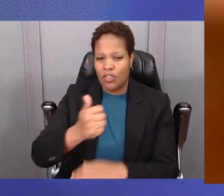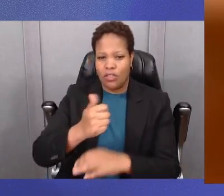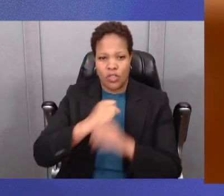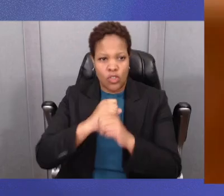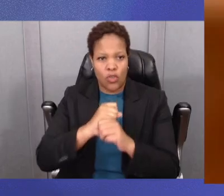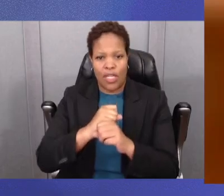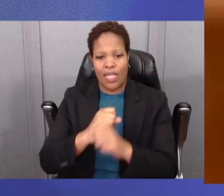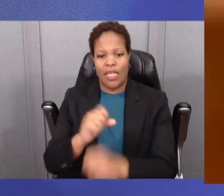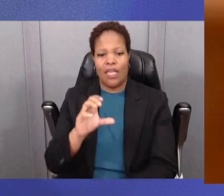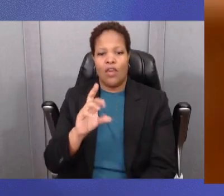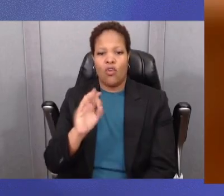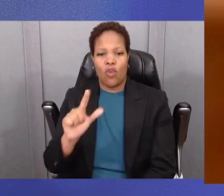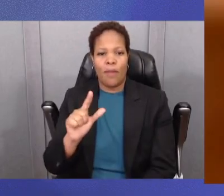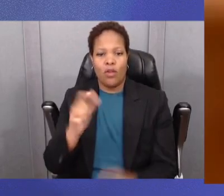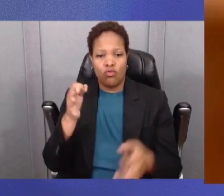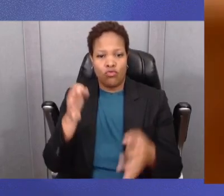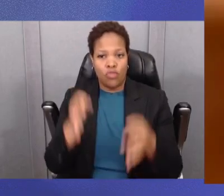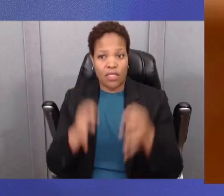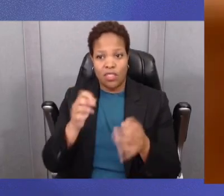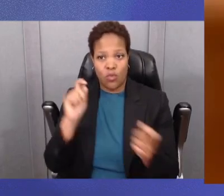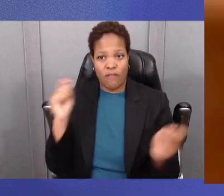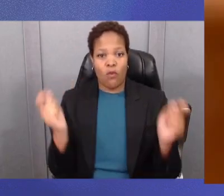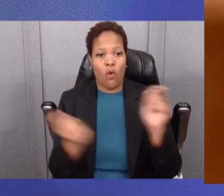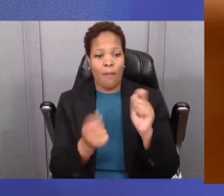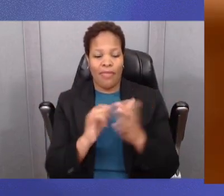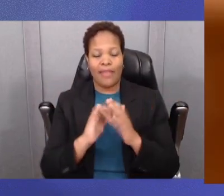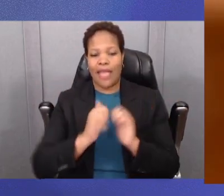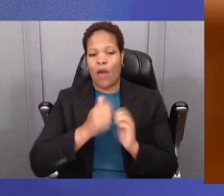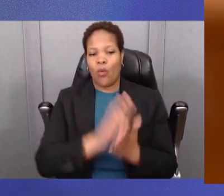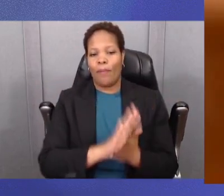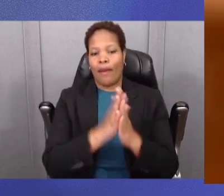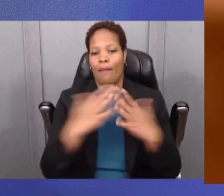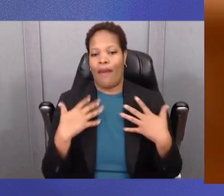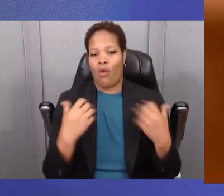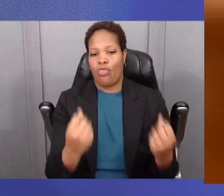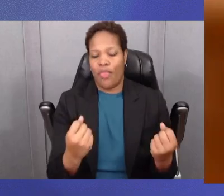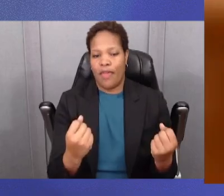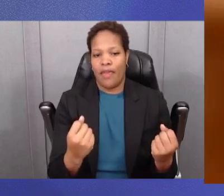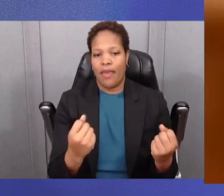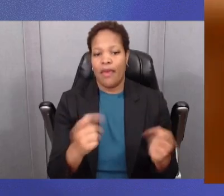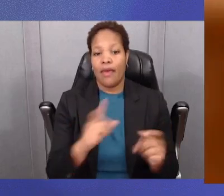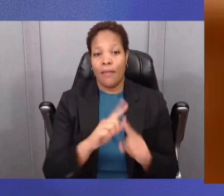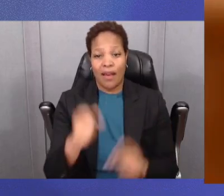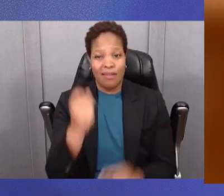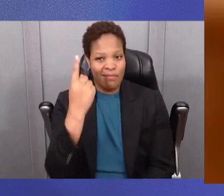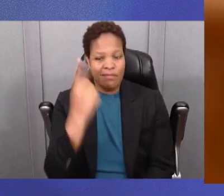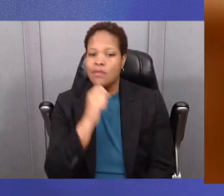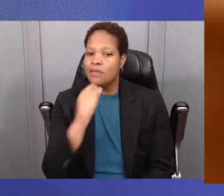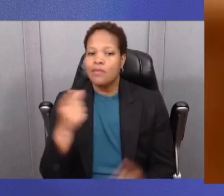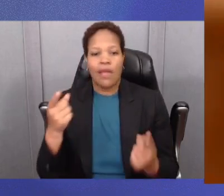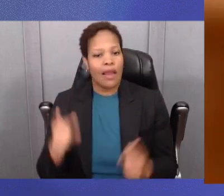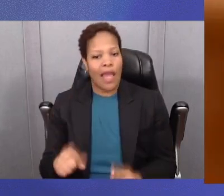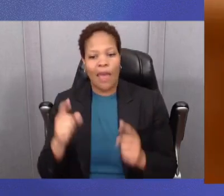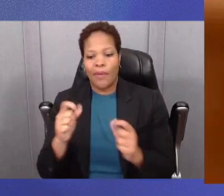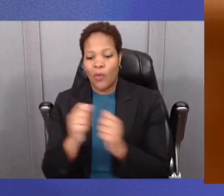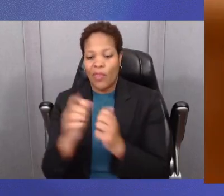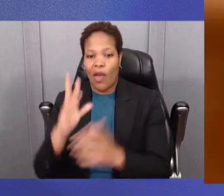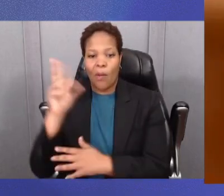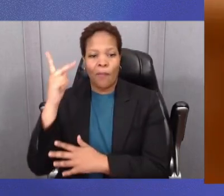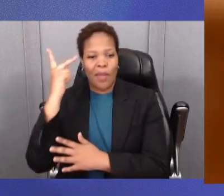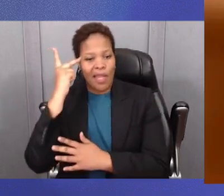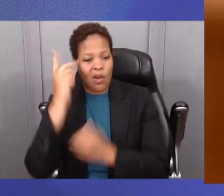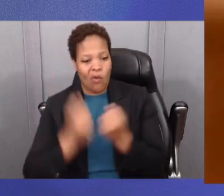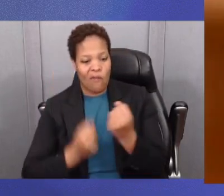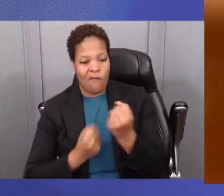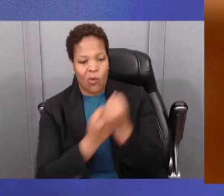justice reform. That's how we would get healthy. But that isn't going to happen without political force. So you and